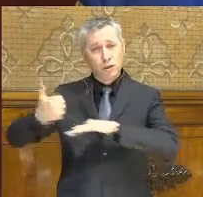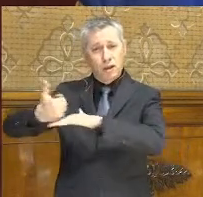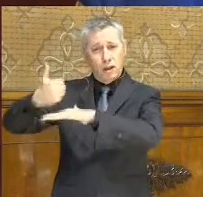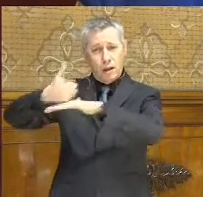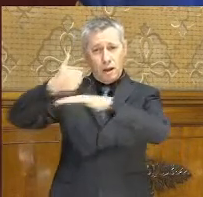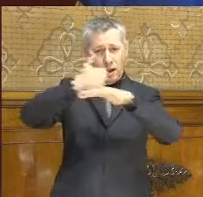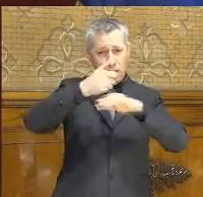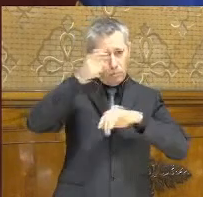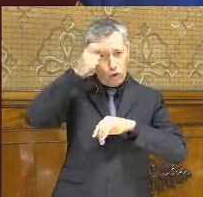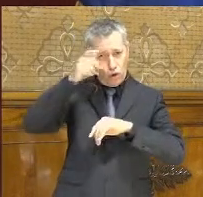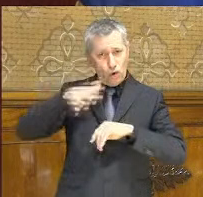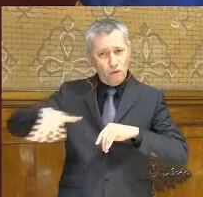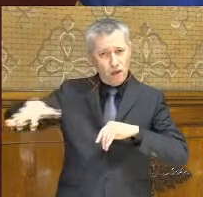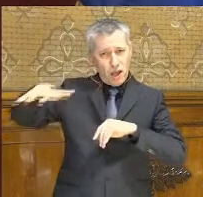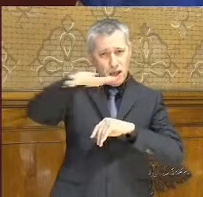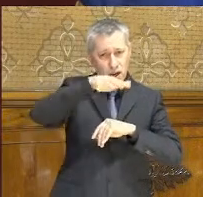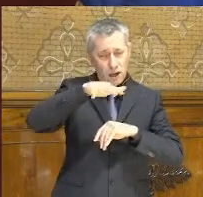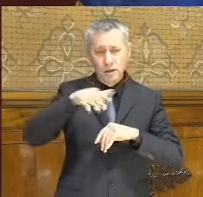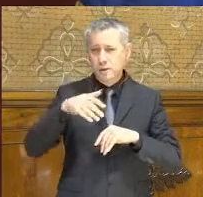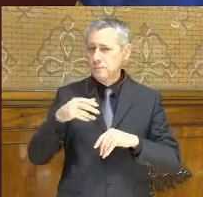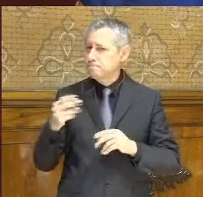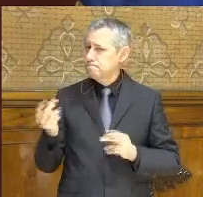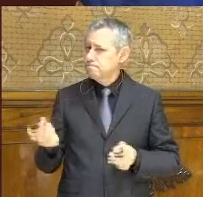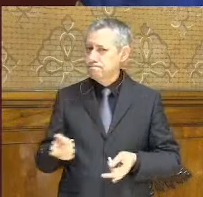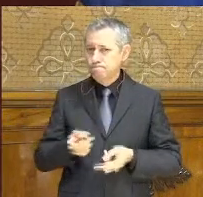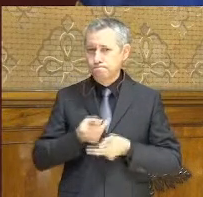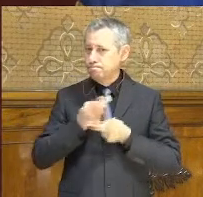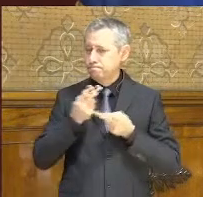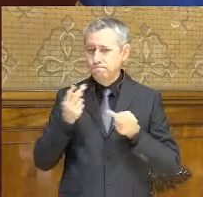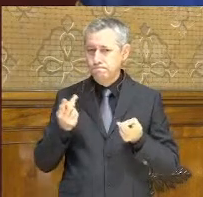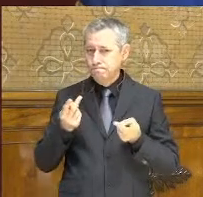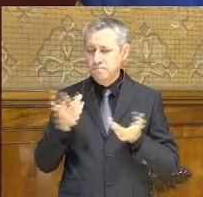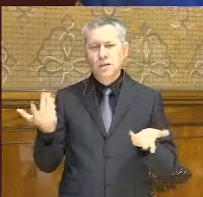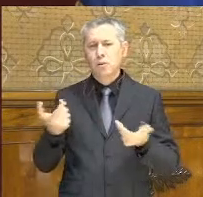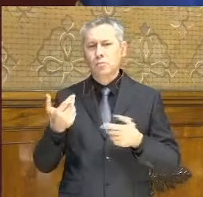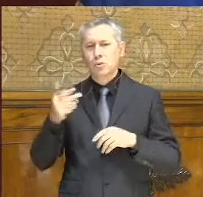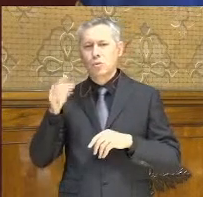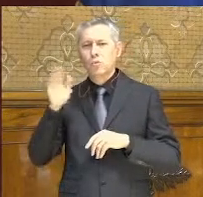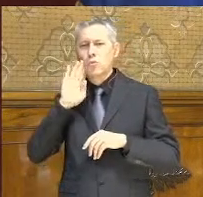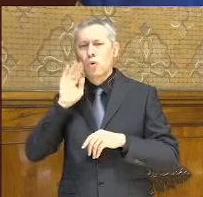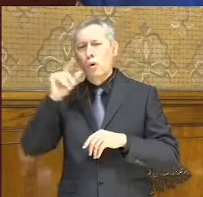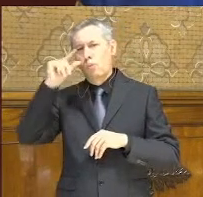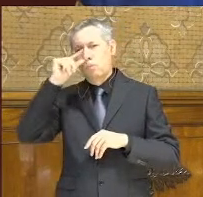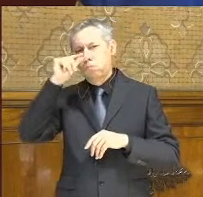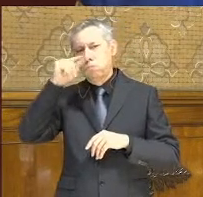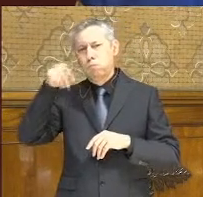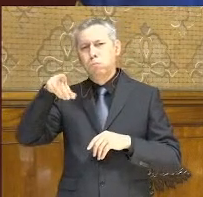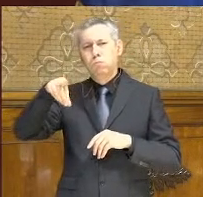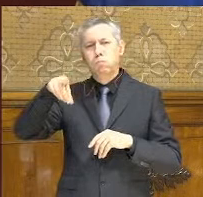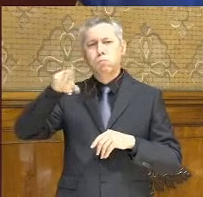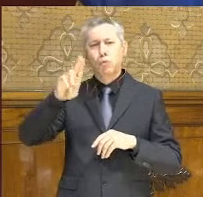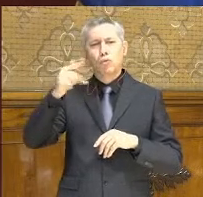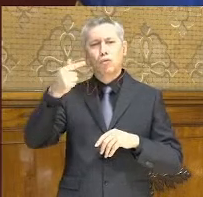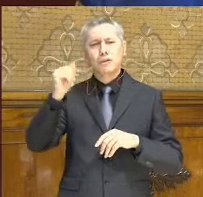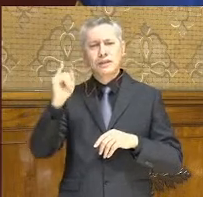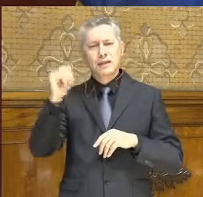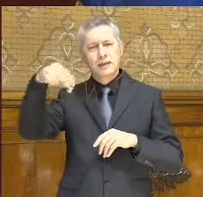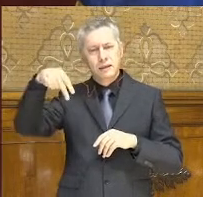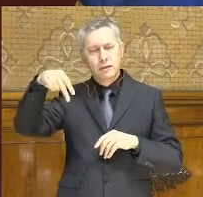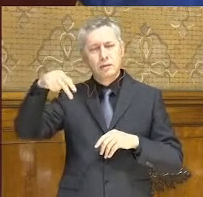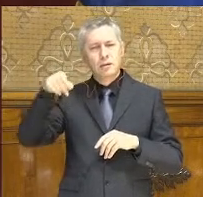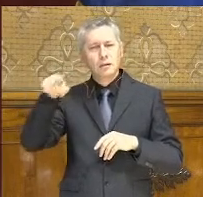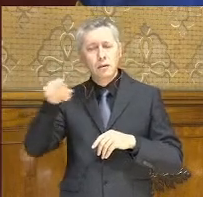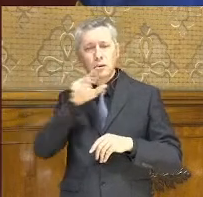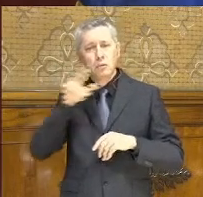to do. Mr. Putin barely speaks except when he speaks in a formal